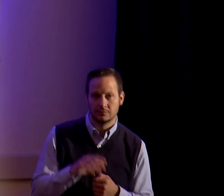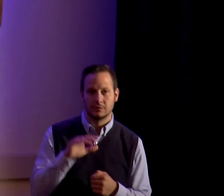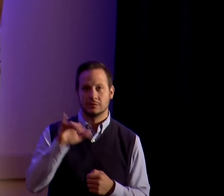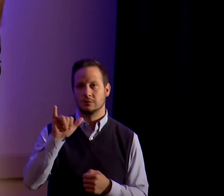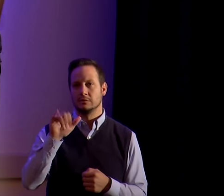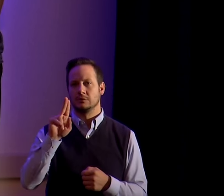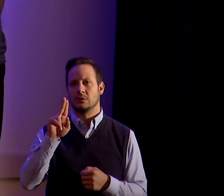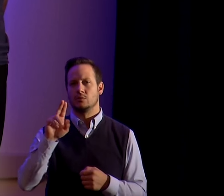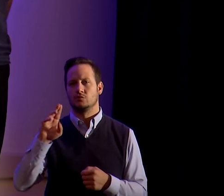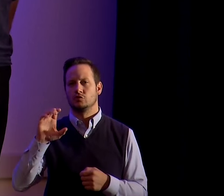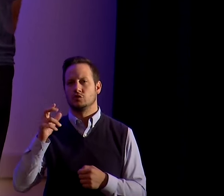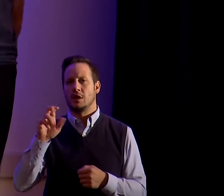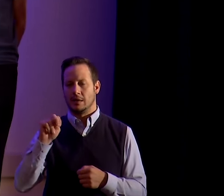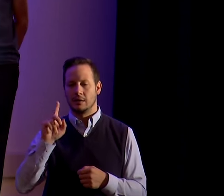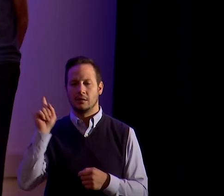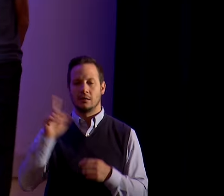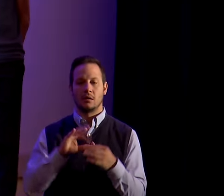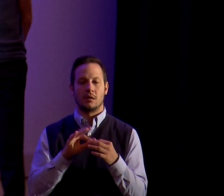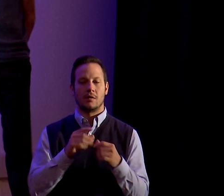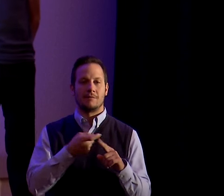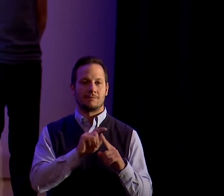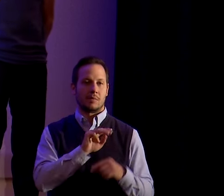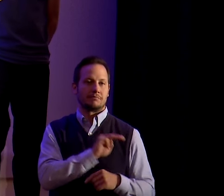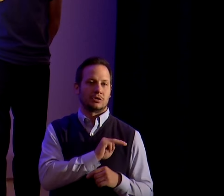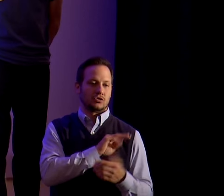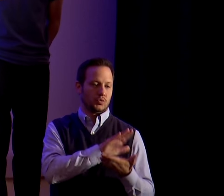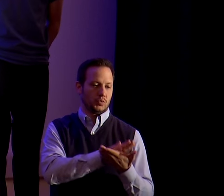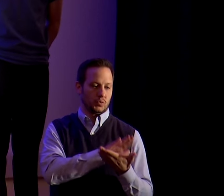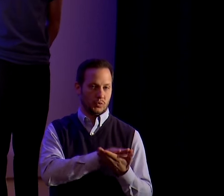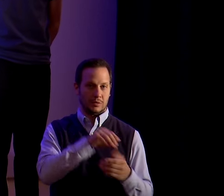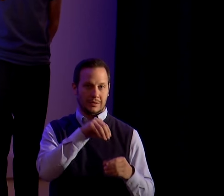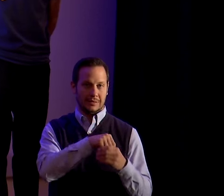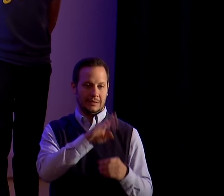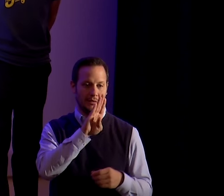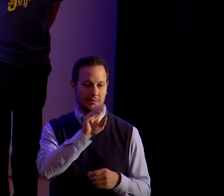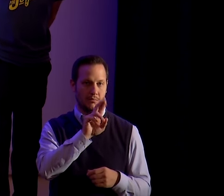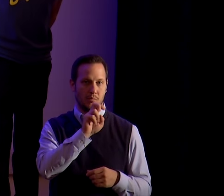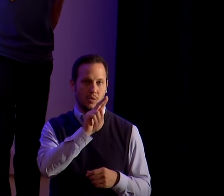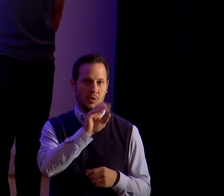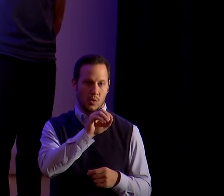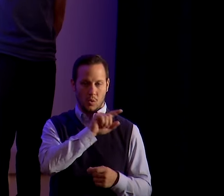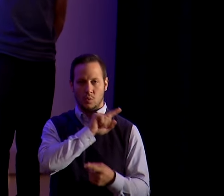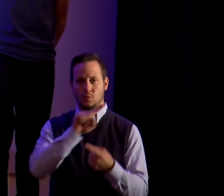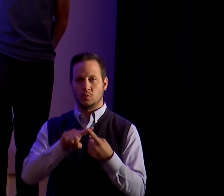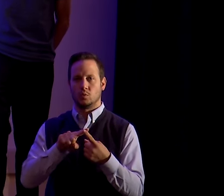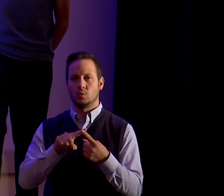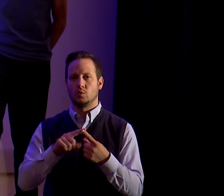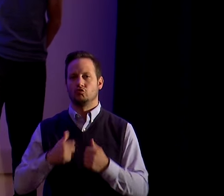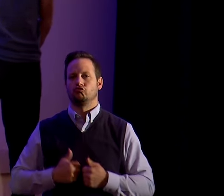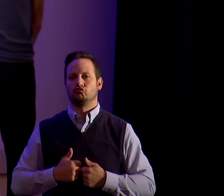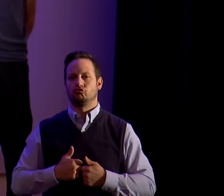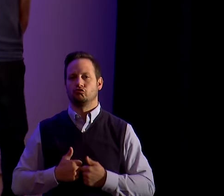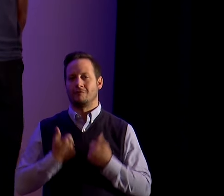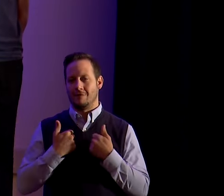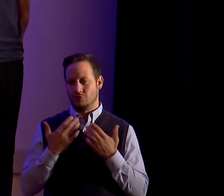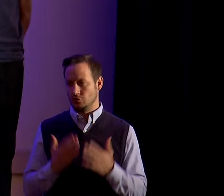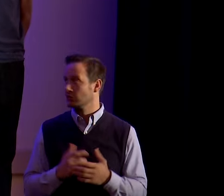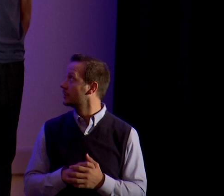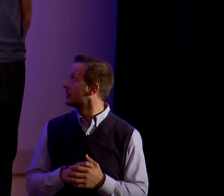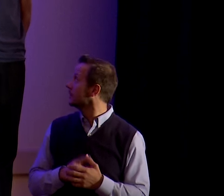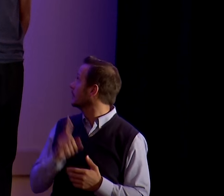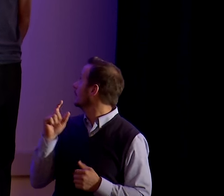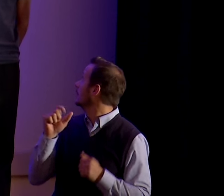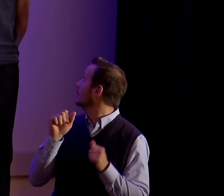and his talk is from mission school in Borneo via Survivor, and I'm sure you're going to give me some how to get my kid into MIT tips,